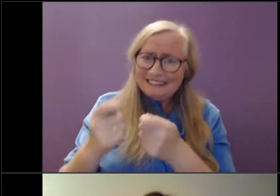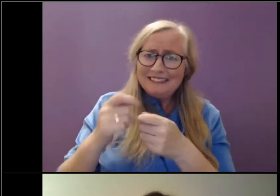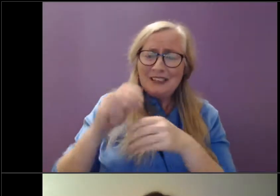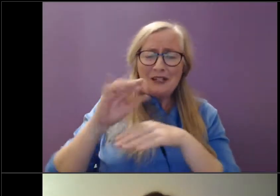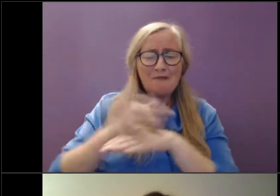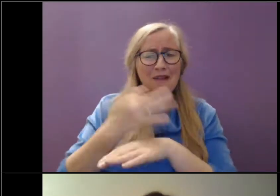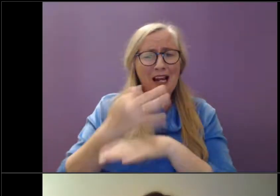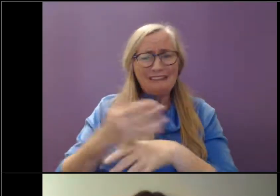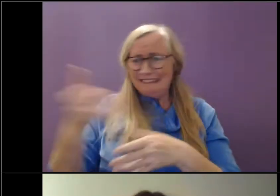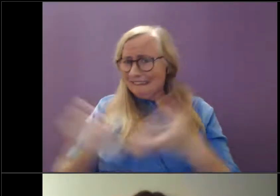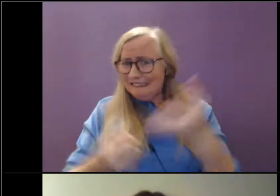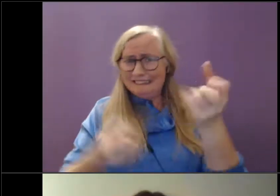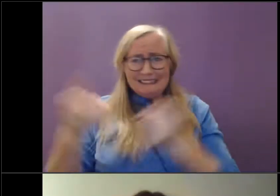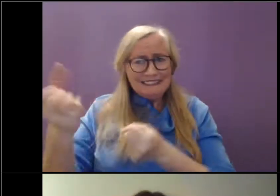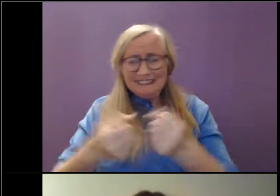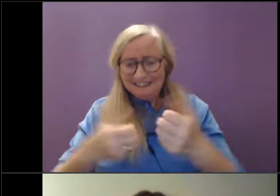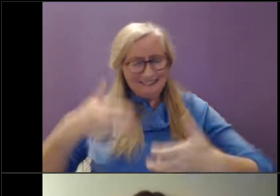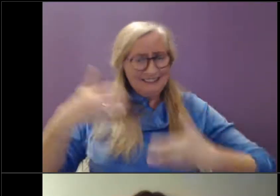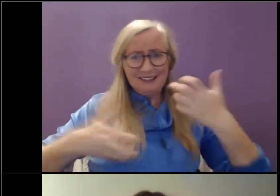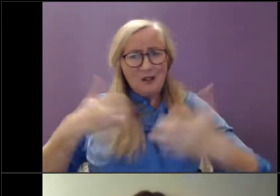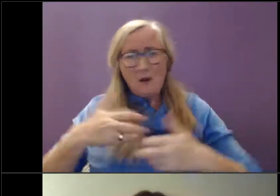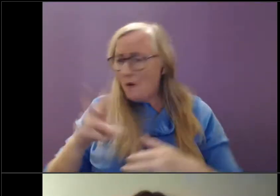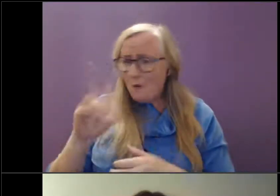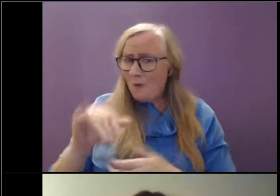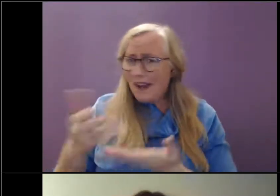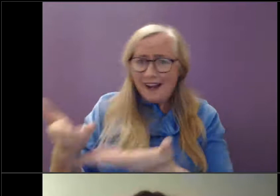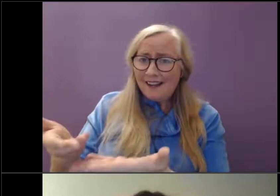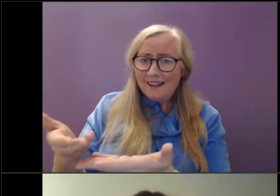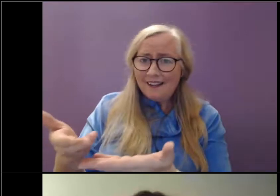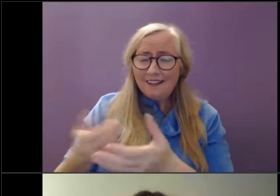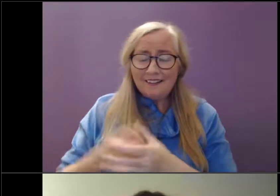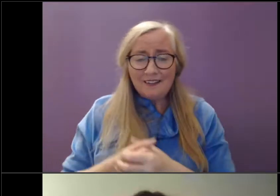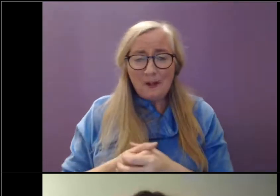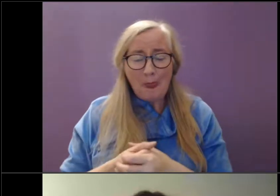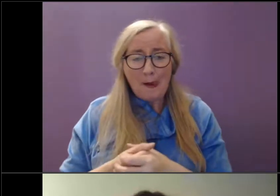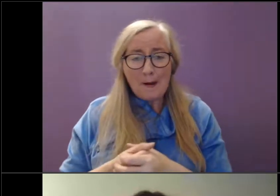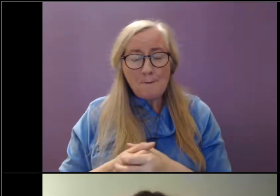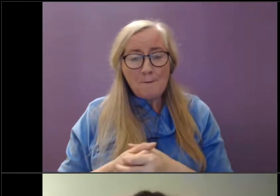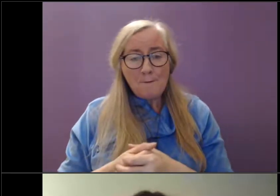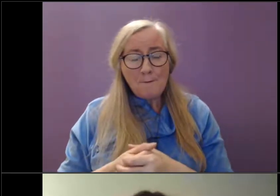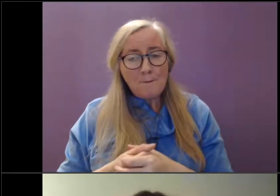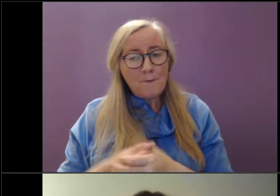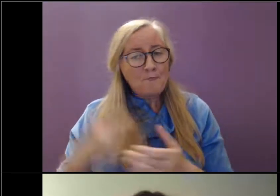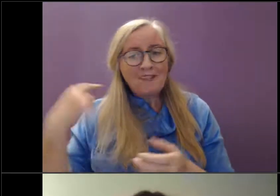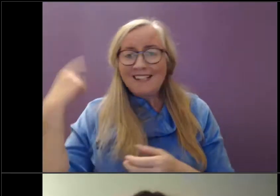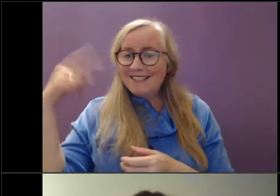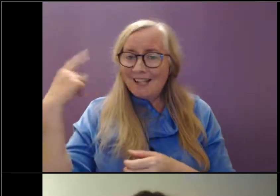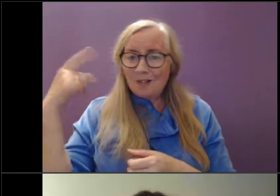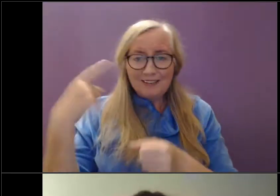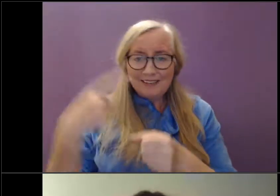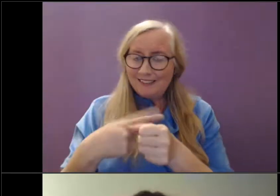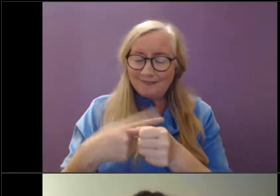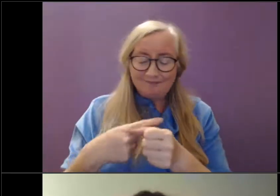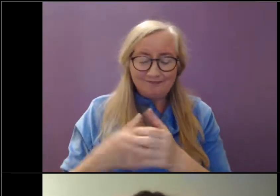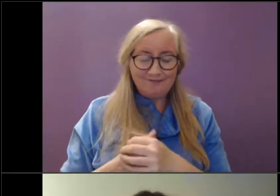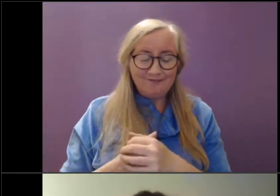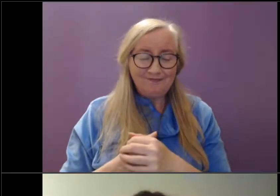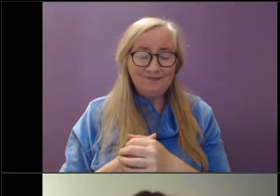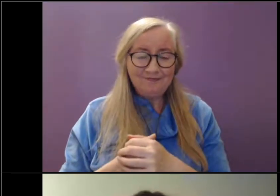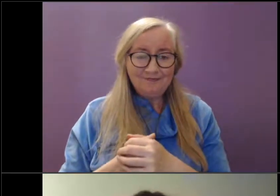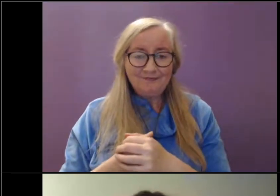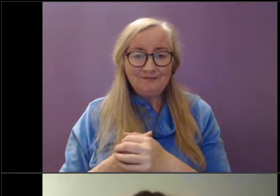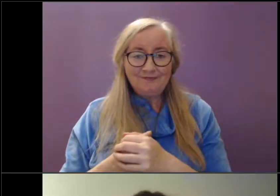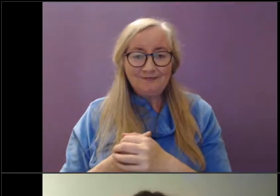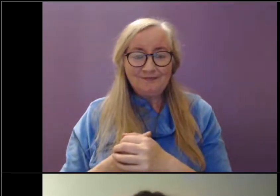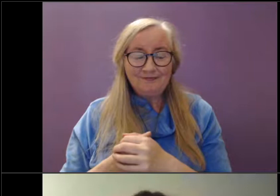And again, it's that focus on the current issue. What is this going